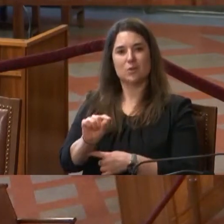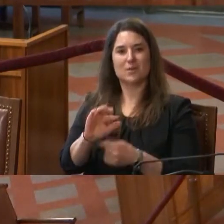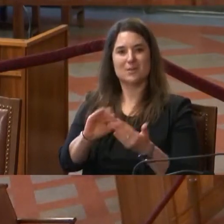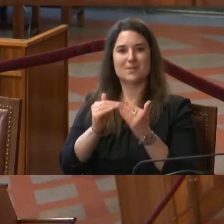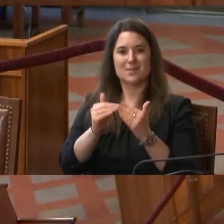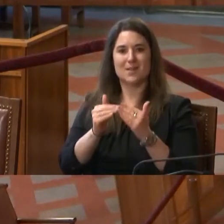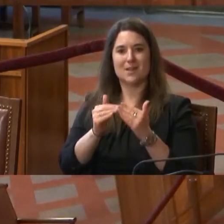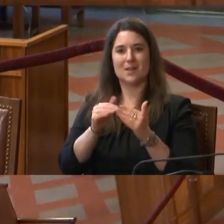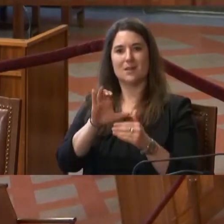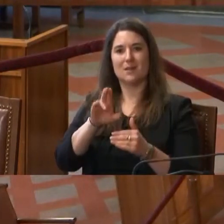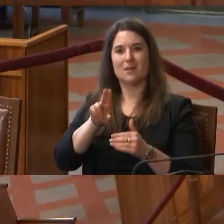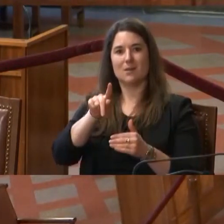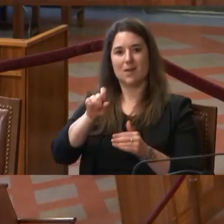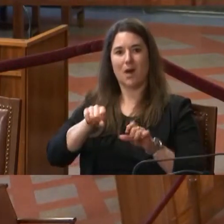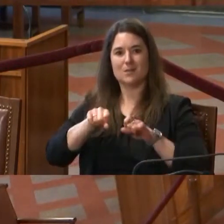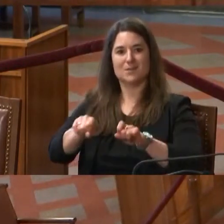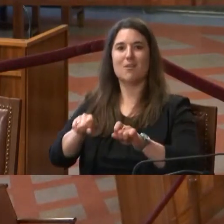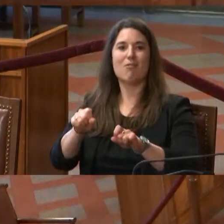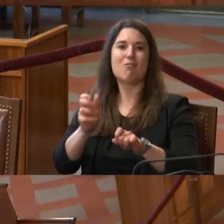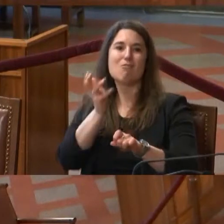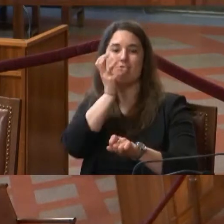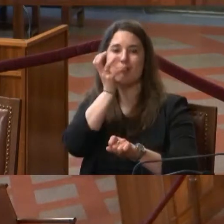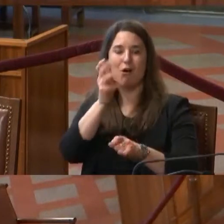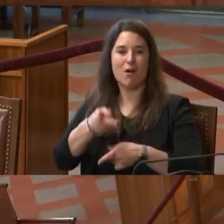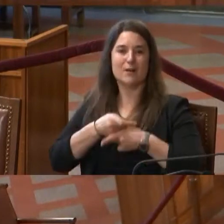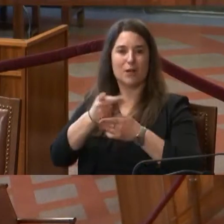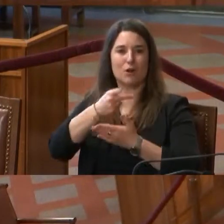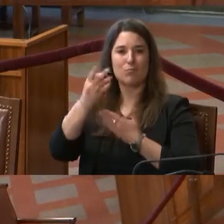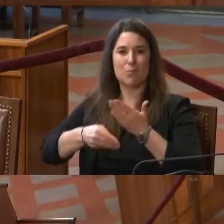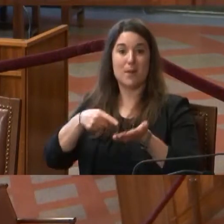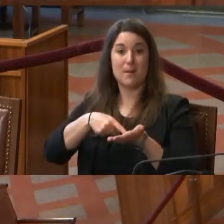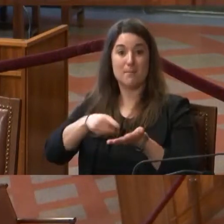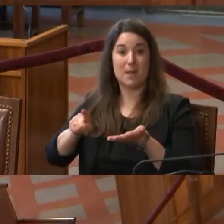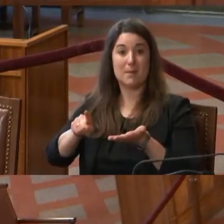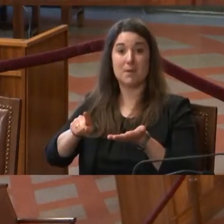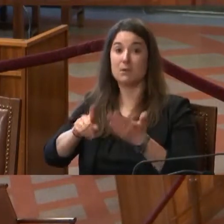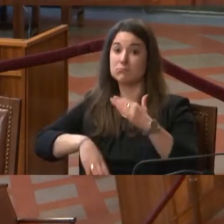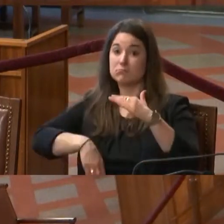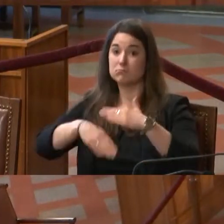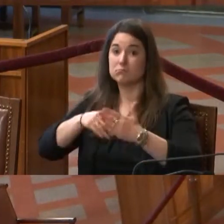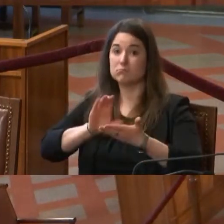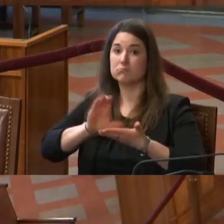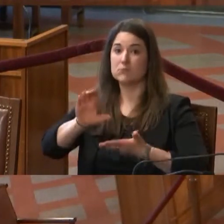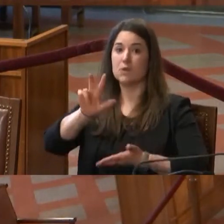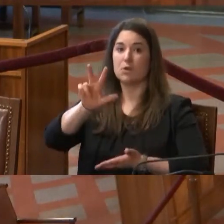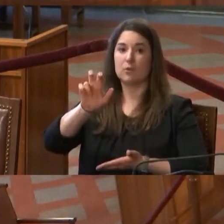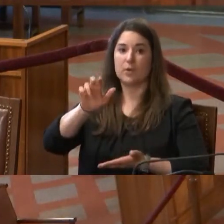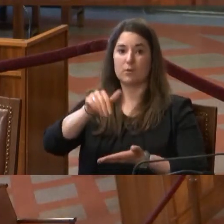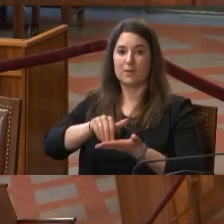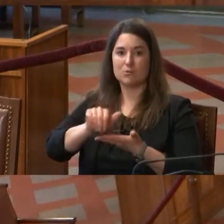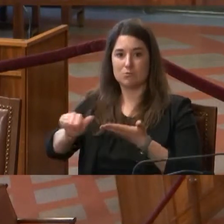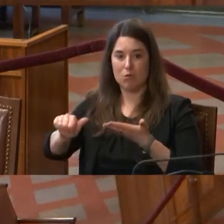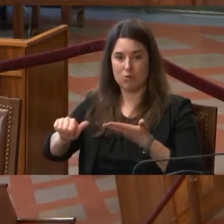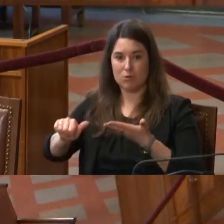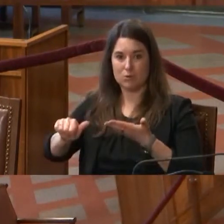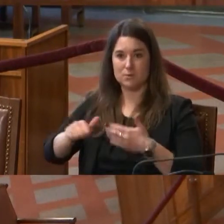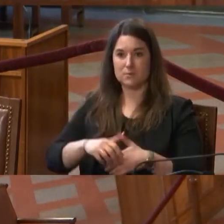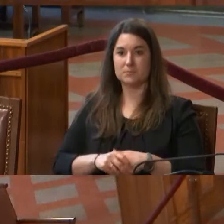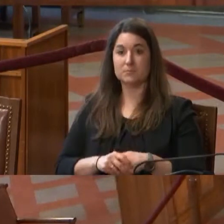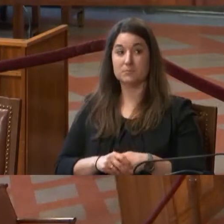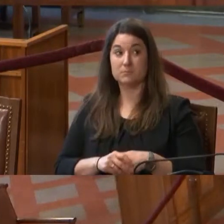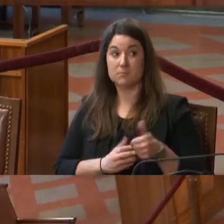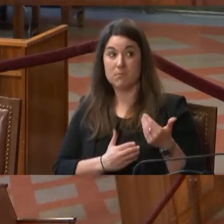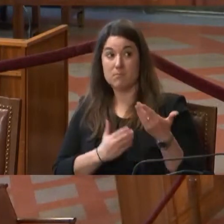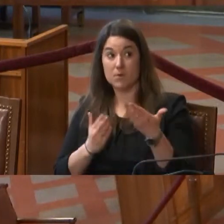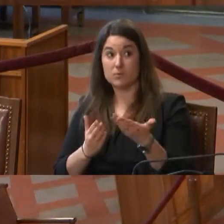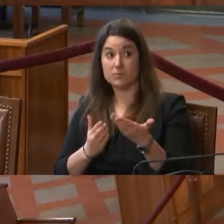City Cuts Lawn Care Program and providing of payment not to exceed $300,000. Need a